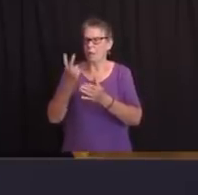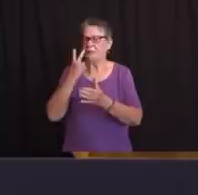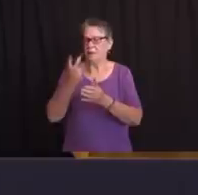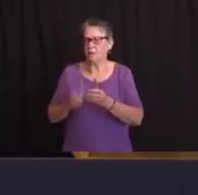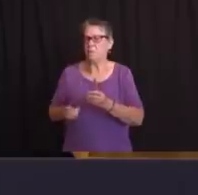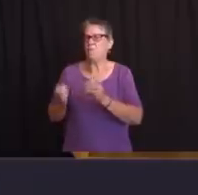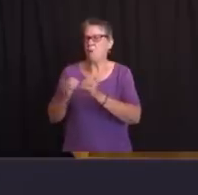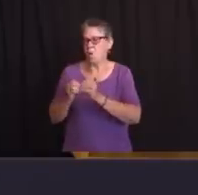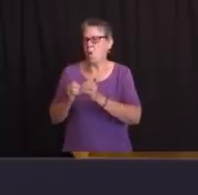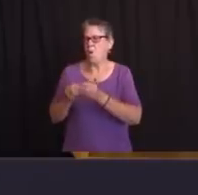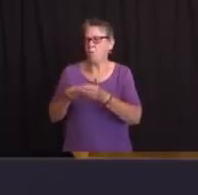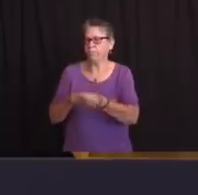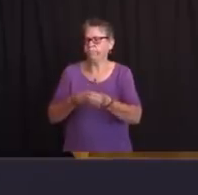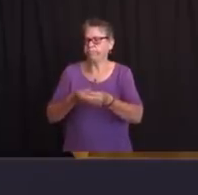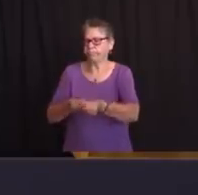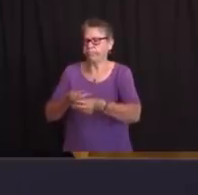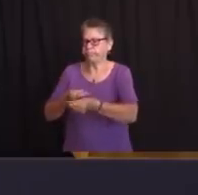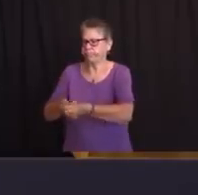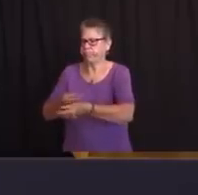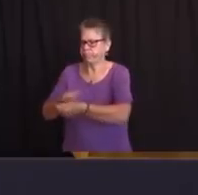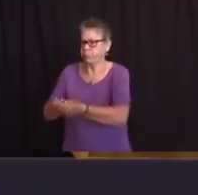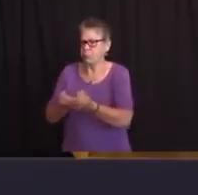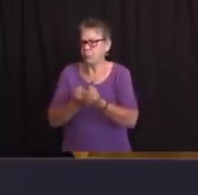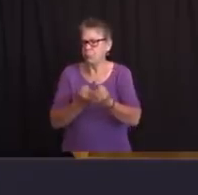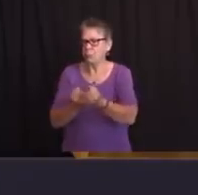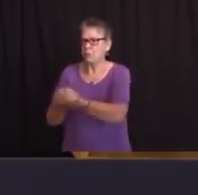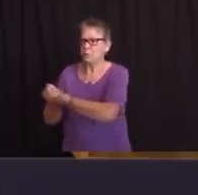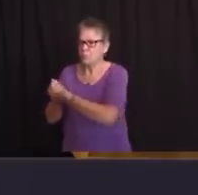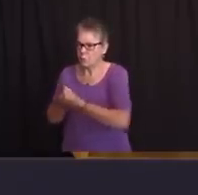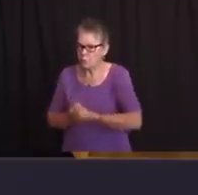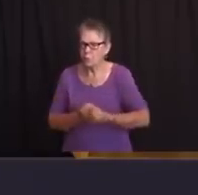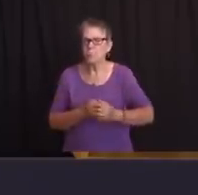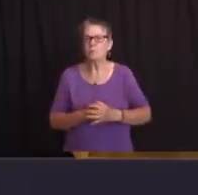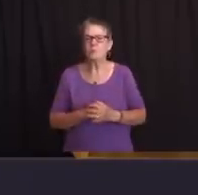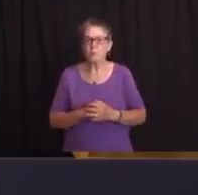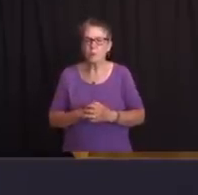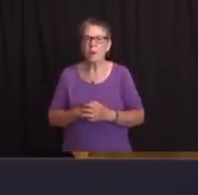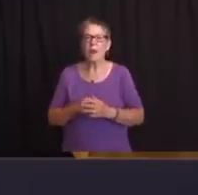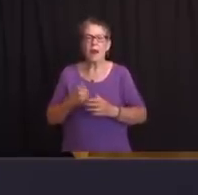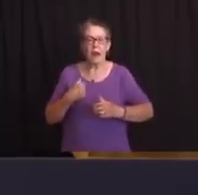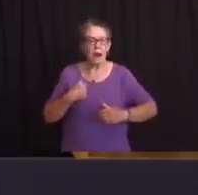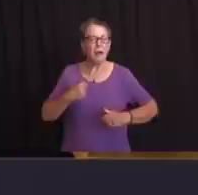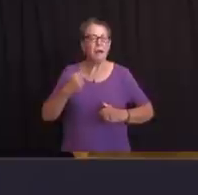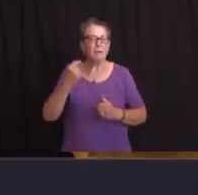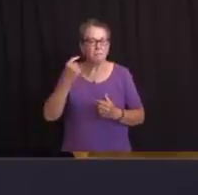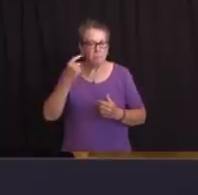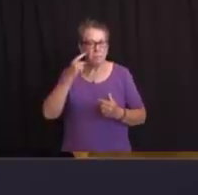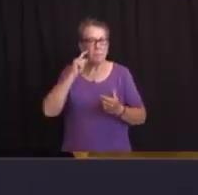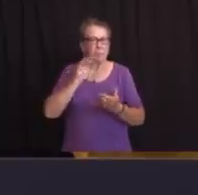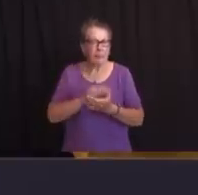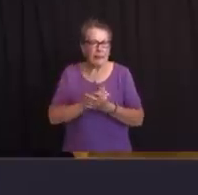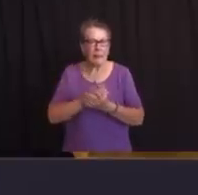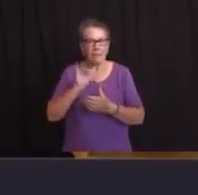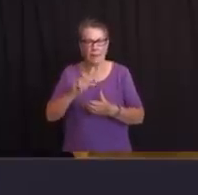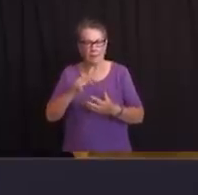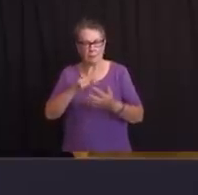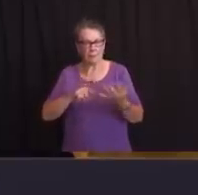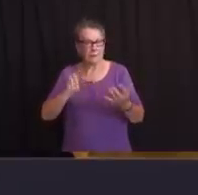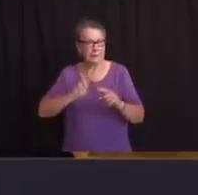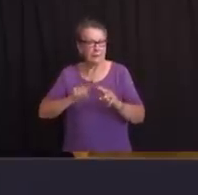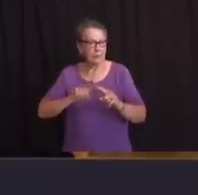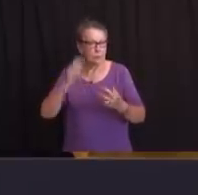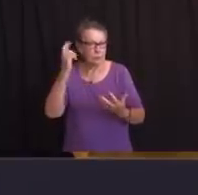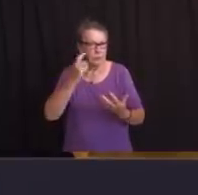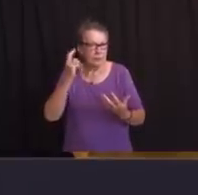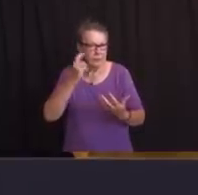And I lastly believe this is due to a number of factors. There was a big amount of belief a